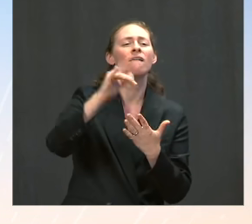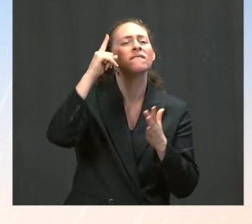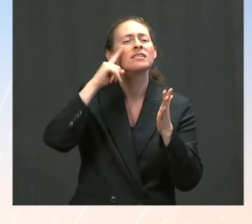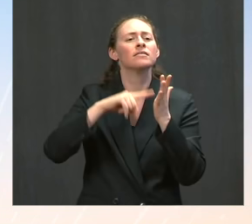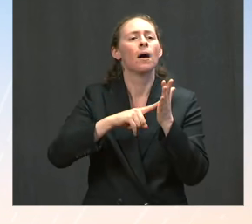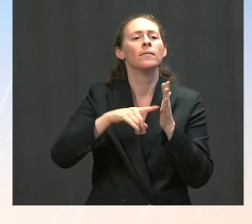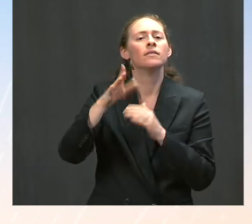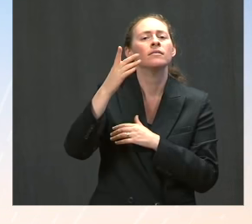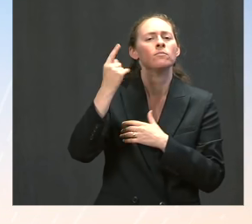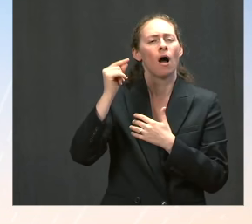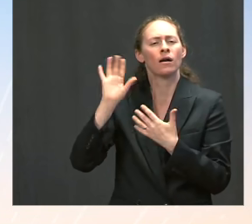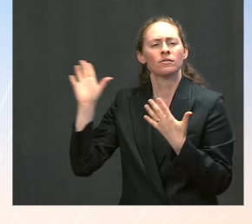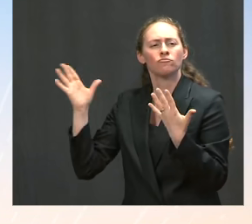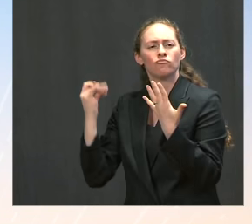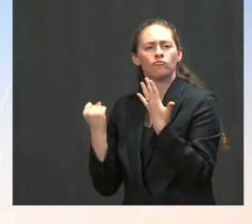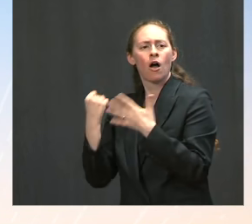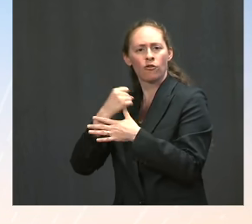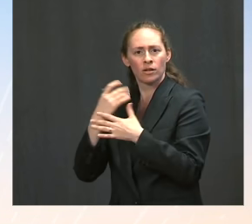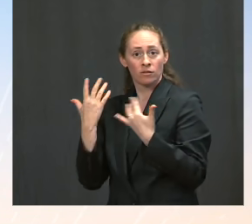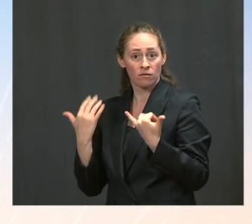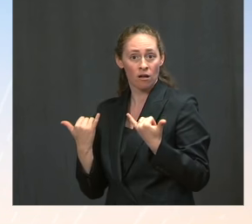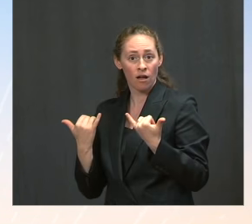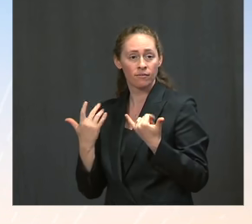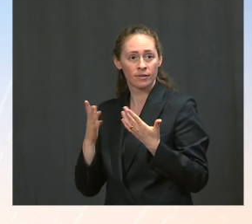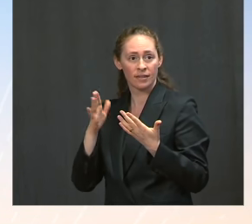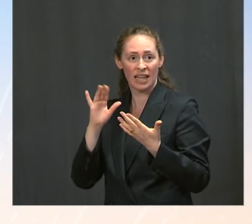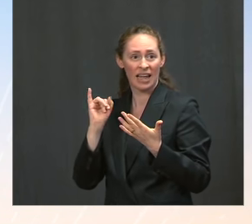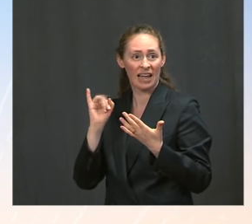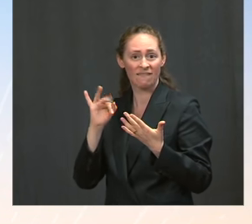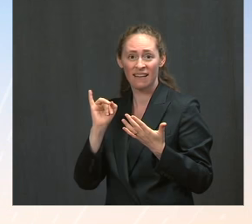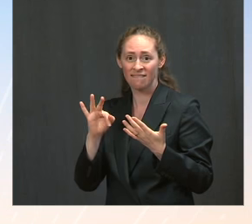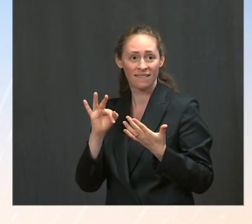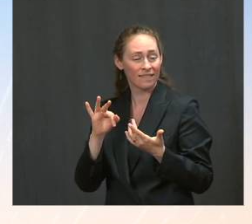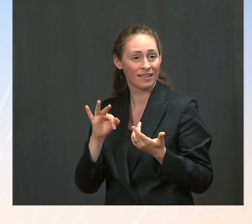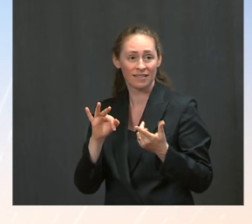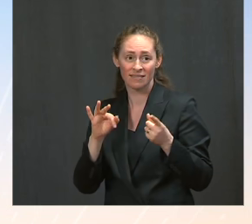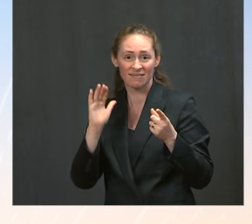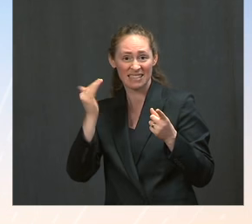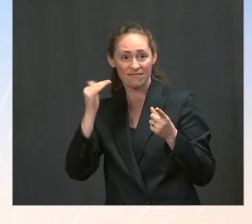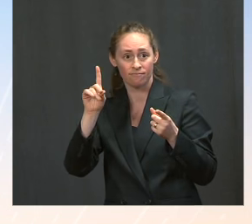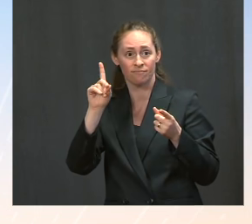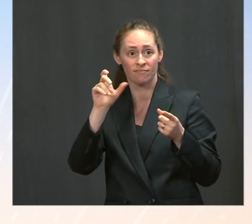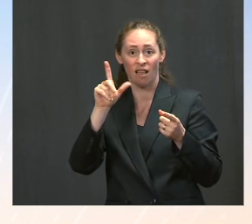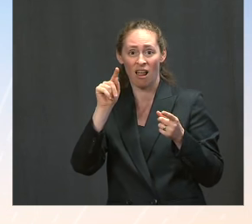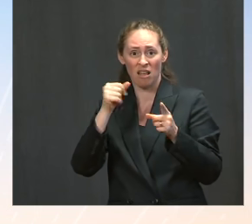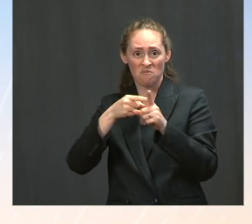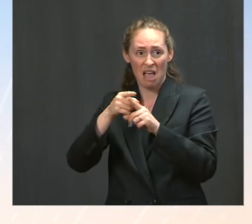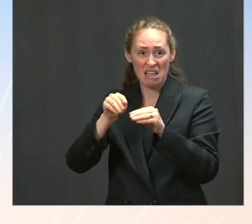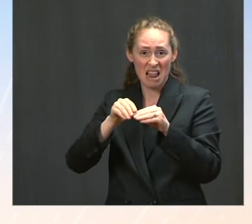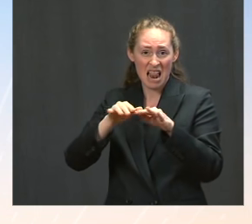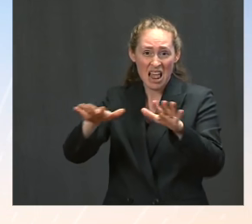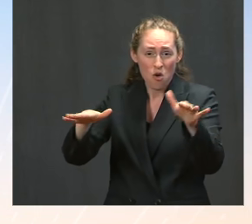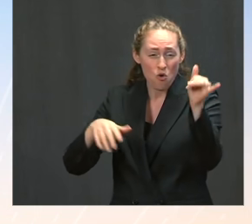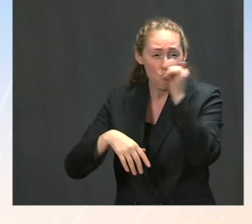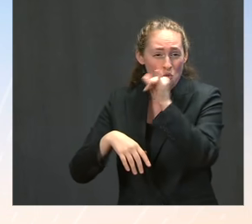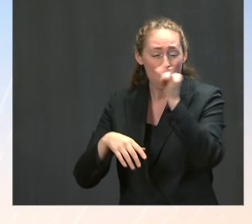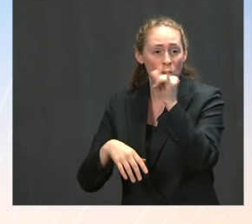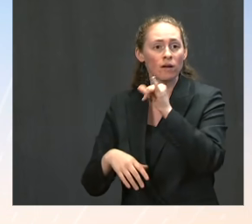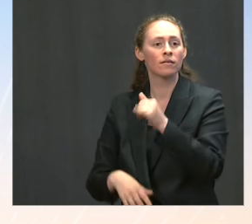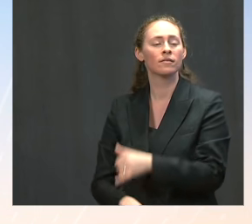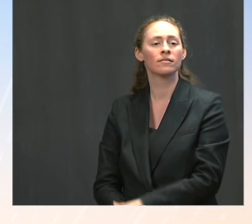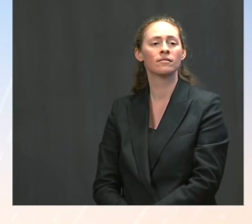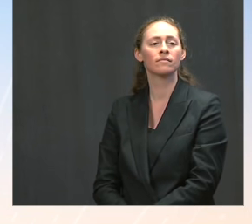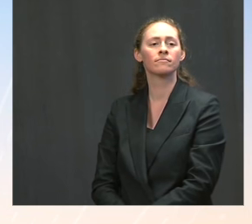do this fall, if we do end up where the trajectory currently is, with basically two camps? You have